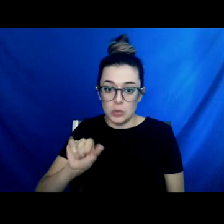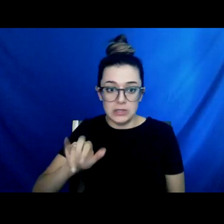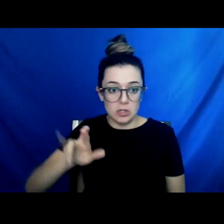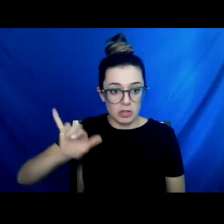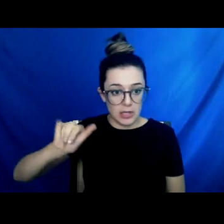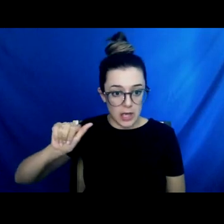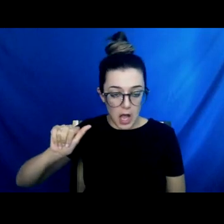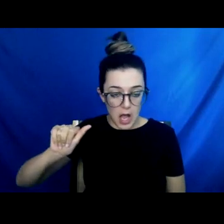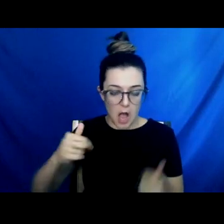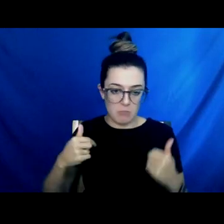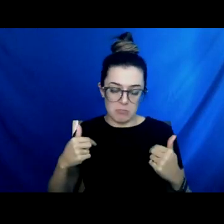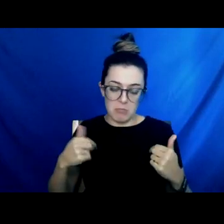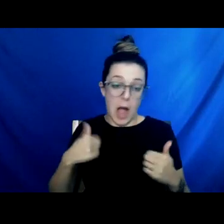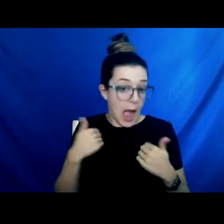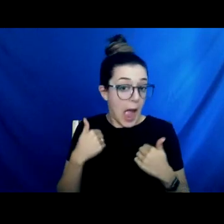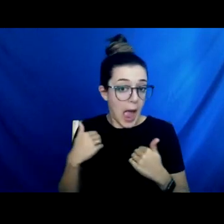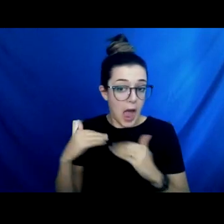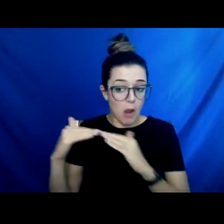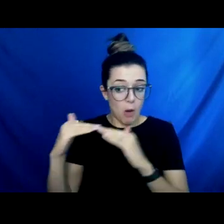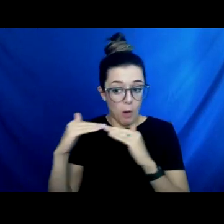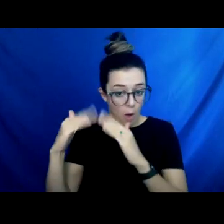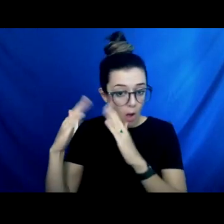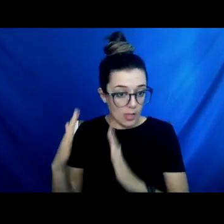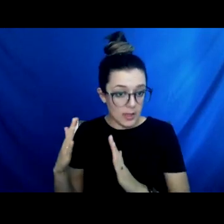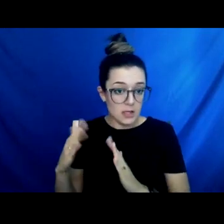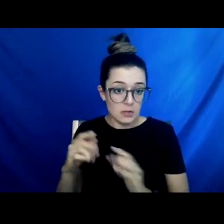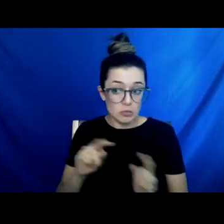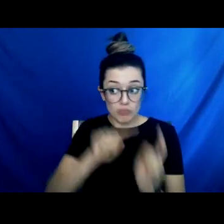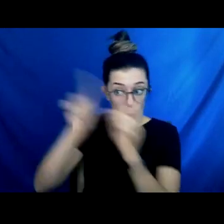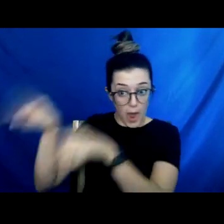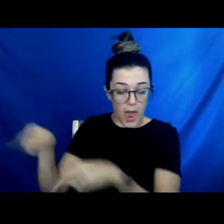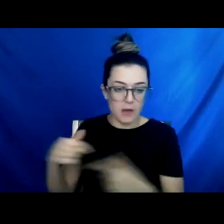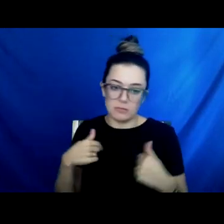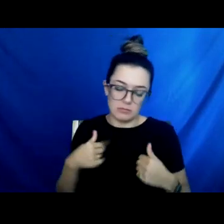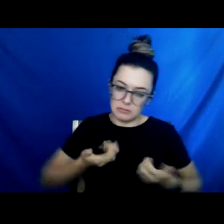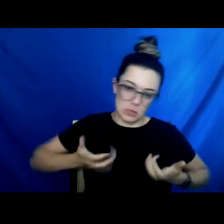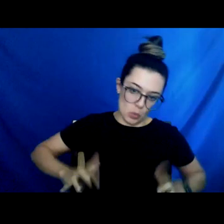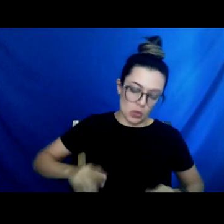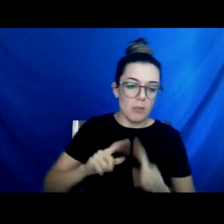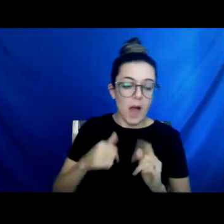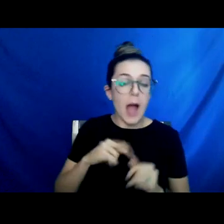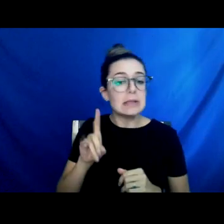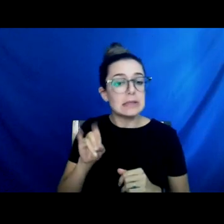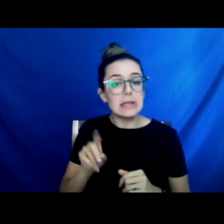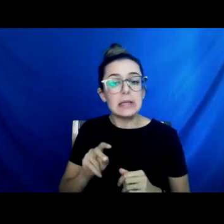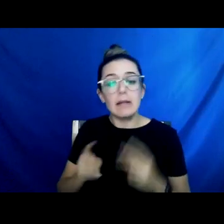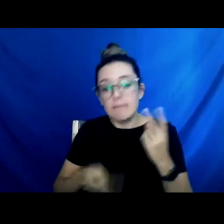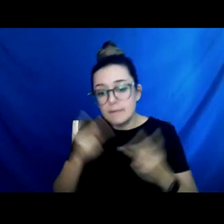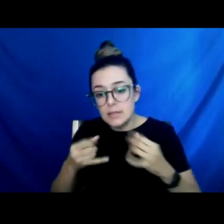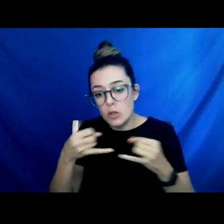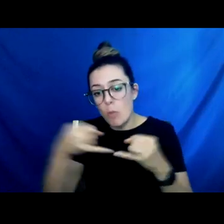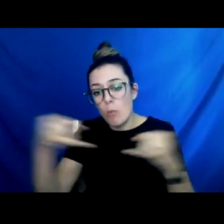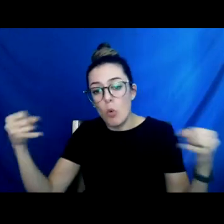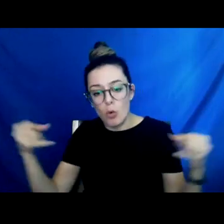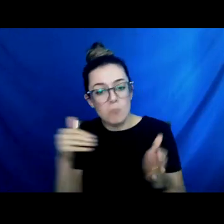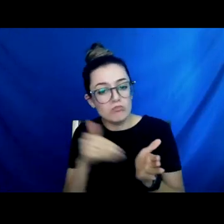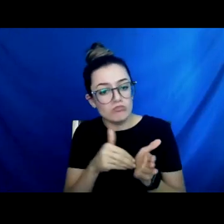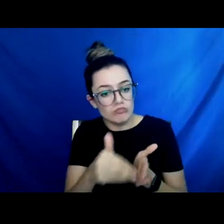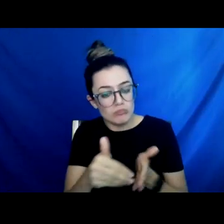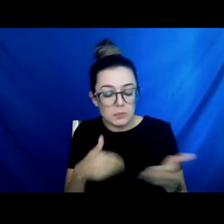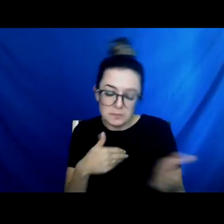not someone who wanted to be inside that war zone, but I did, like I said, go to the border a lot. So the interesting thing was I then started